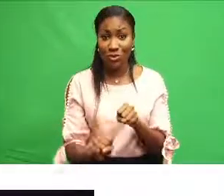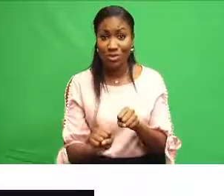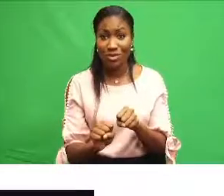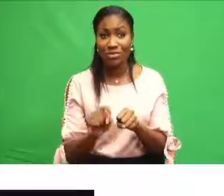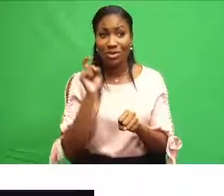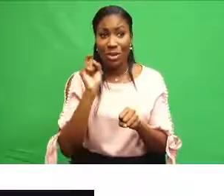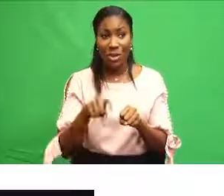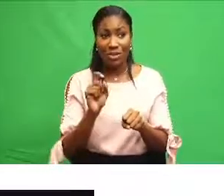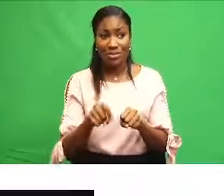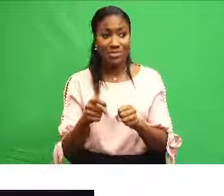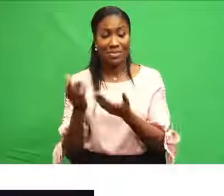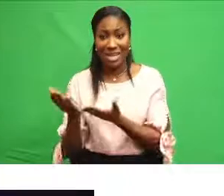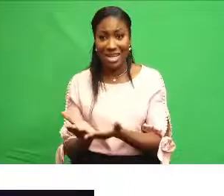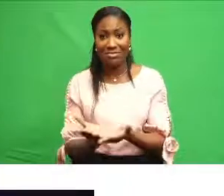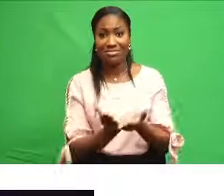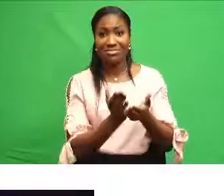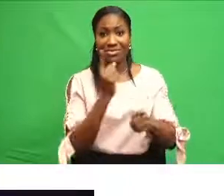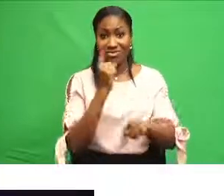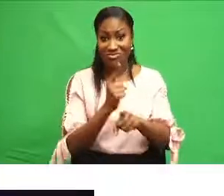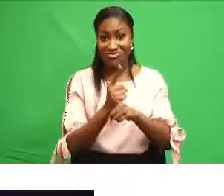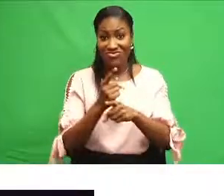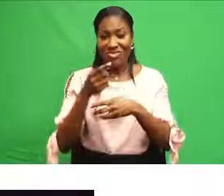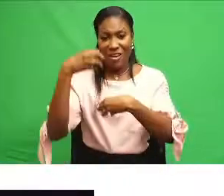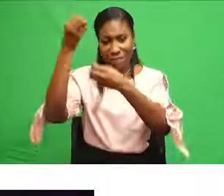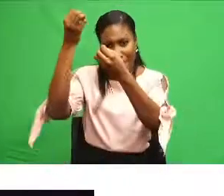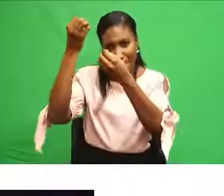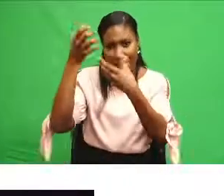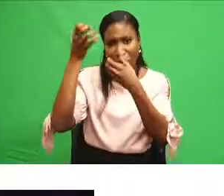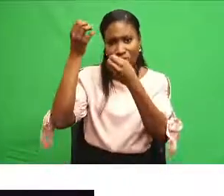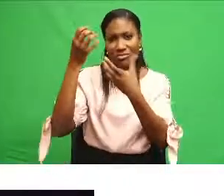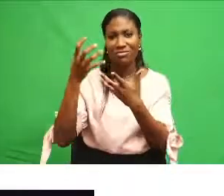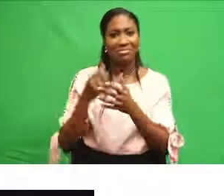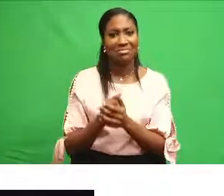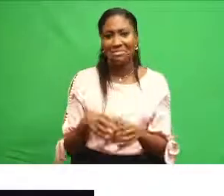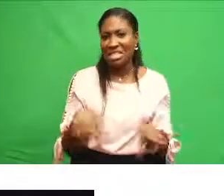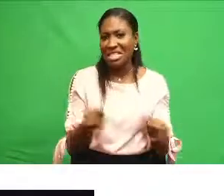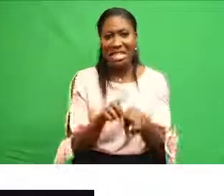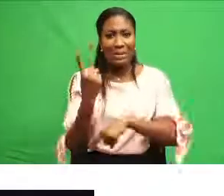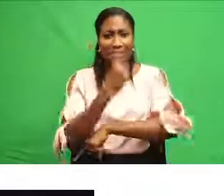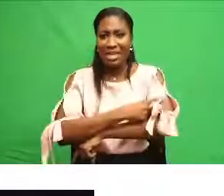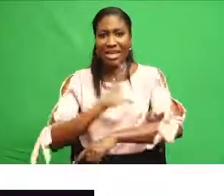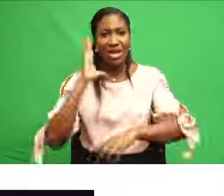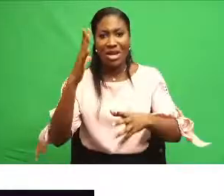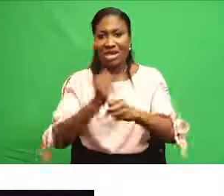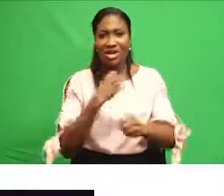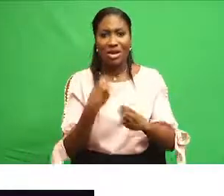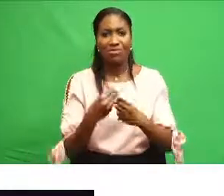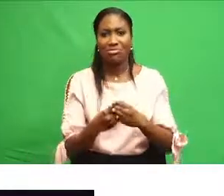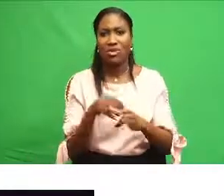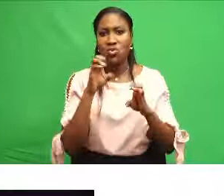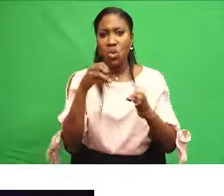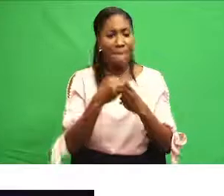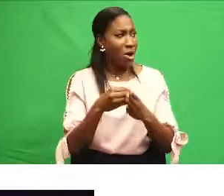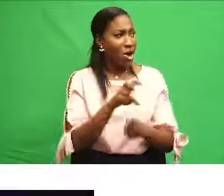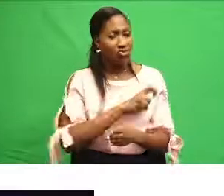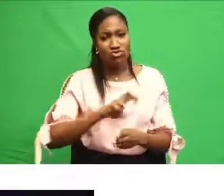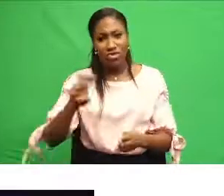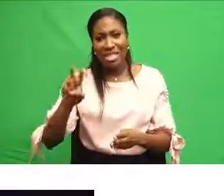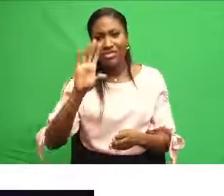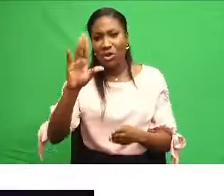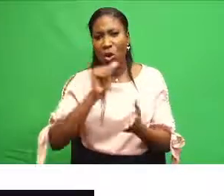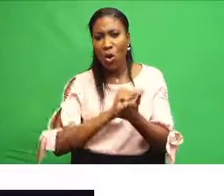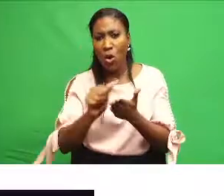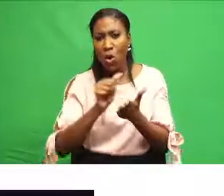information, and you can get the money the same day. You can get it transferred to your own account by a check or